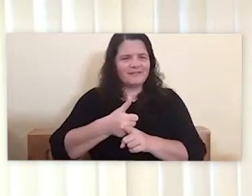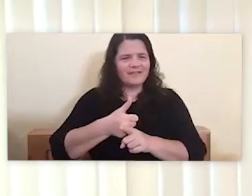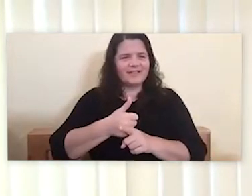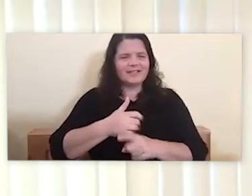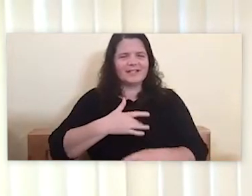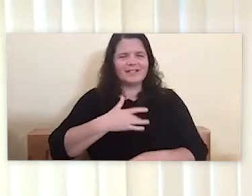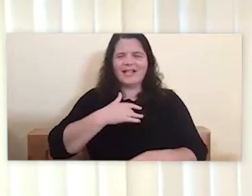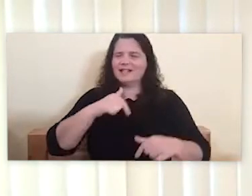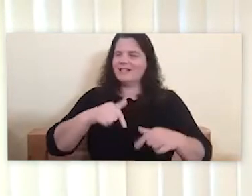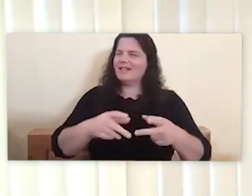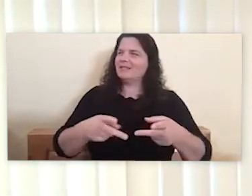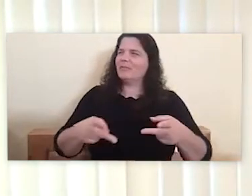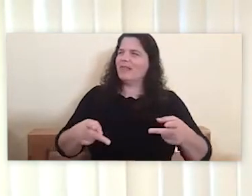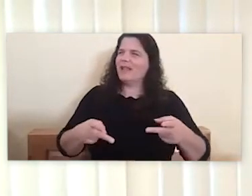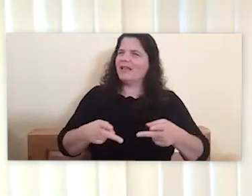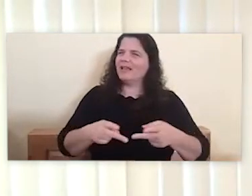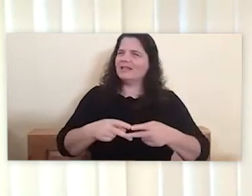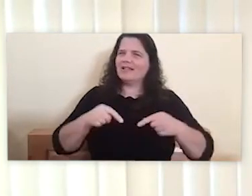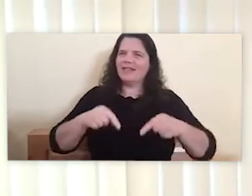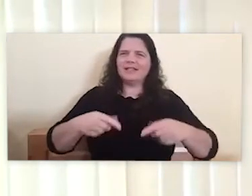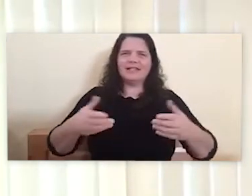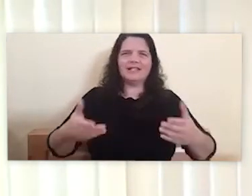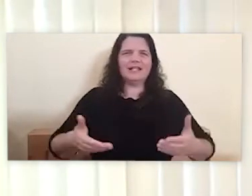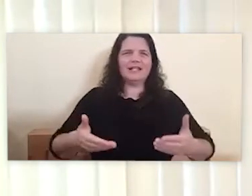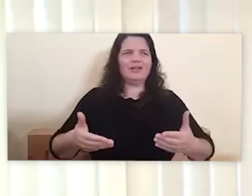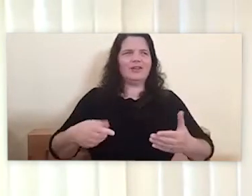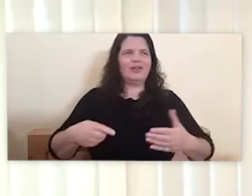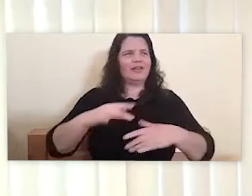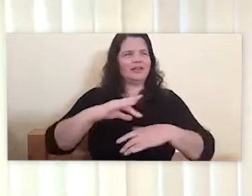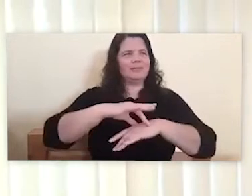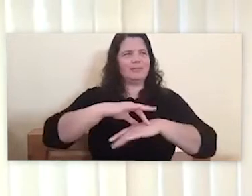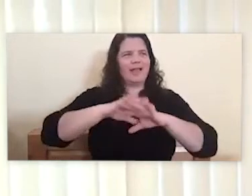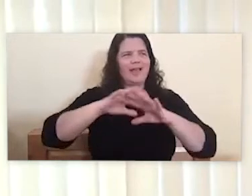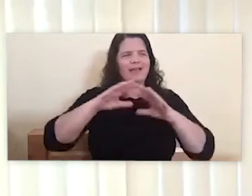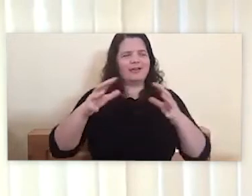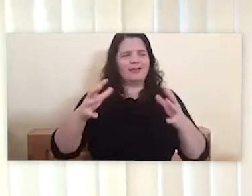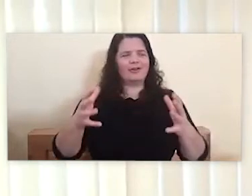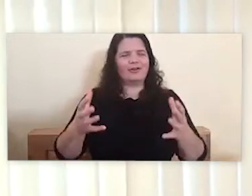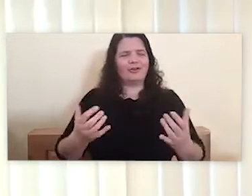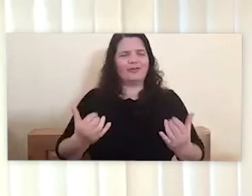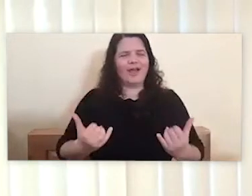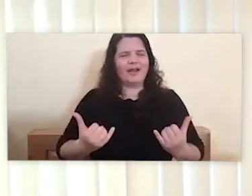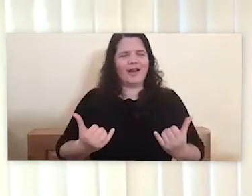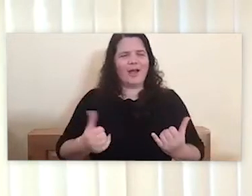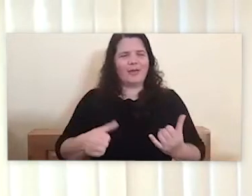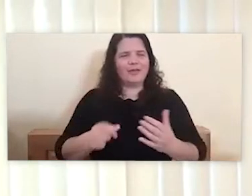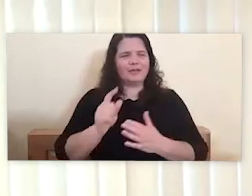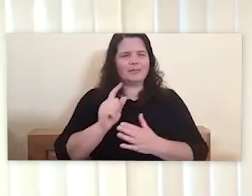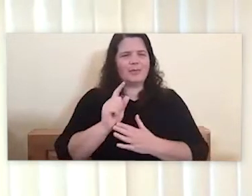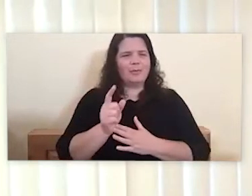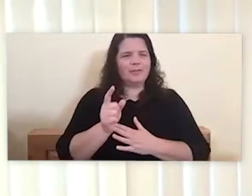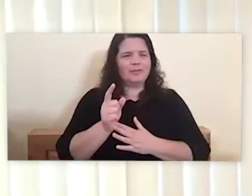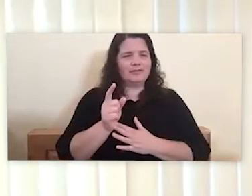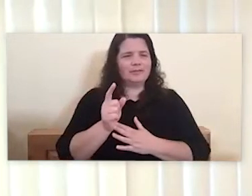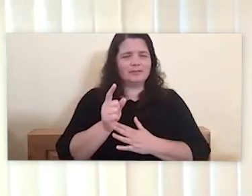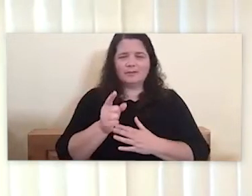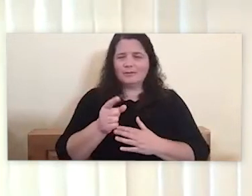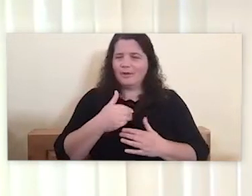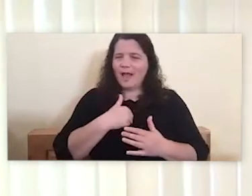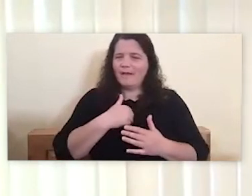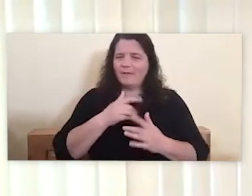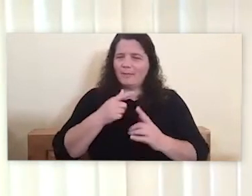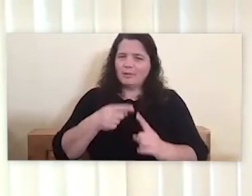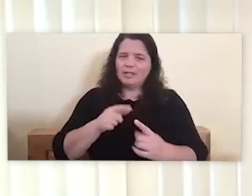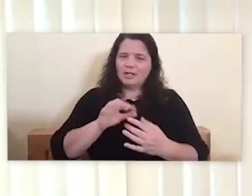this planet Earth right in this moment. And perhaps a particular connection that you have with the natural